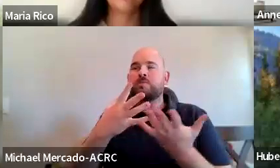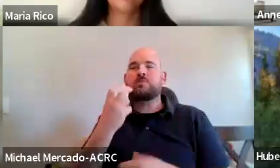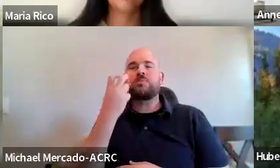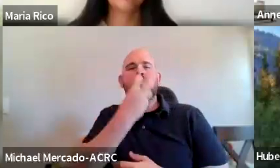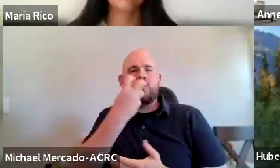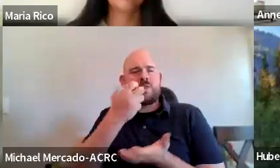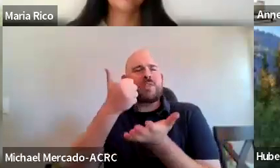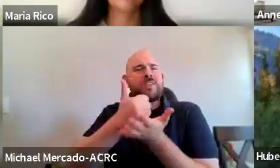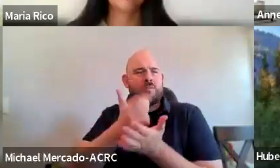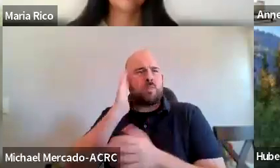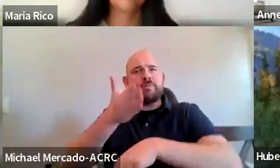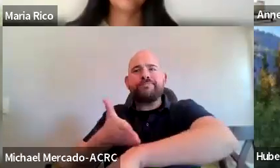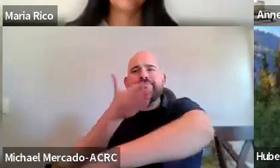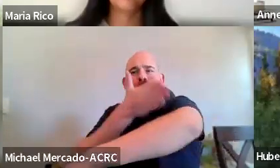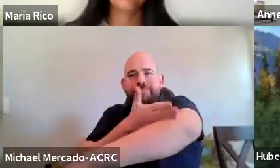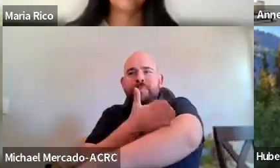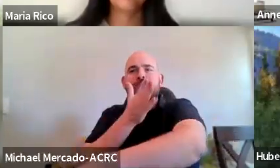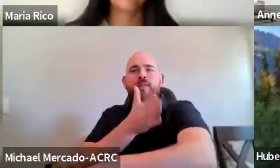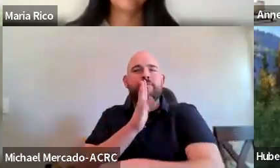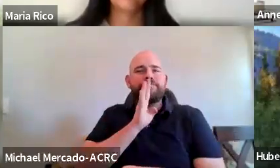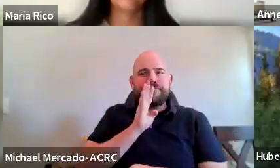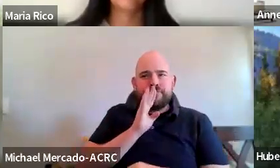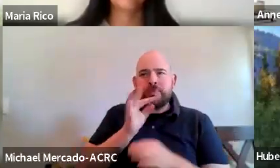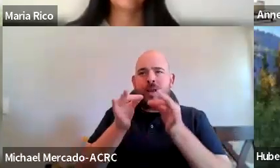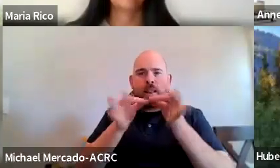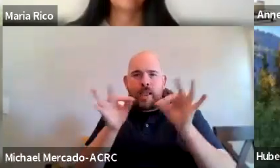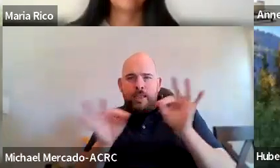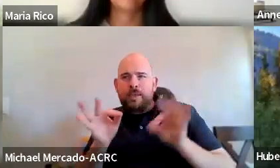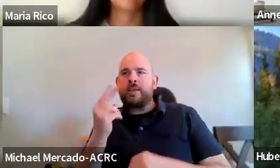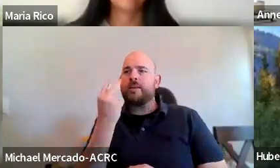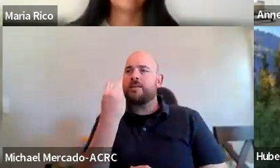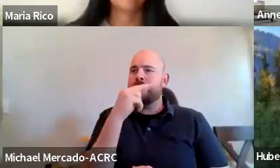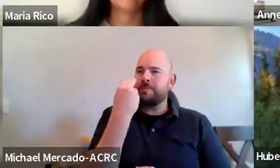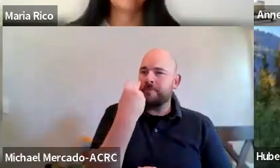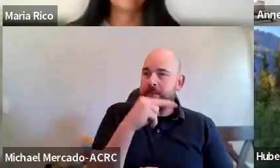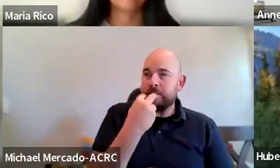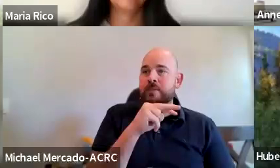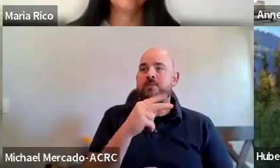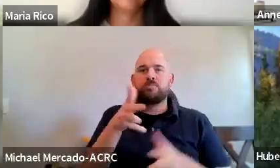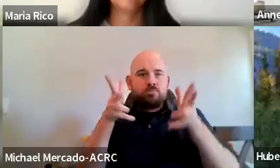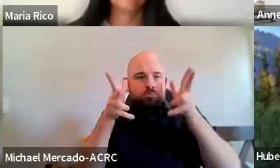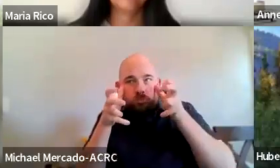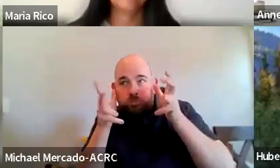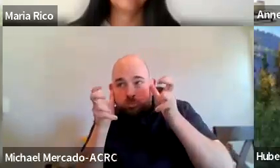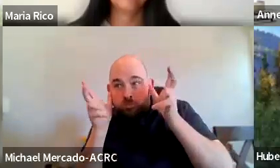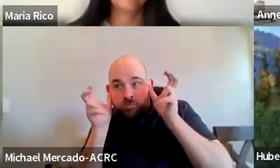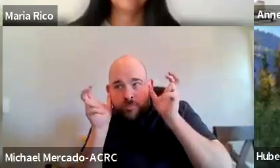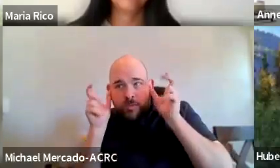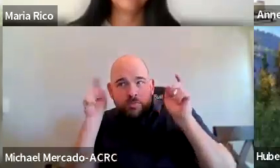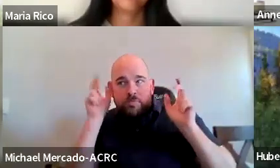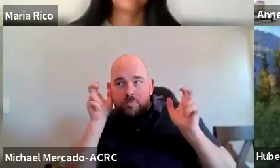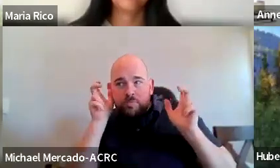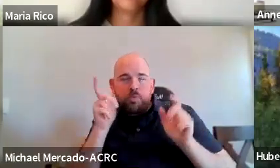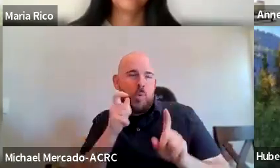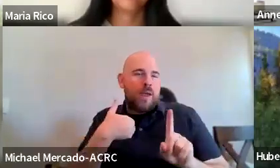helping communication in the hearing world. It can help with, speaking,